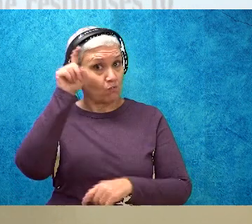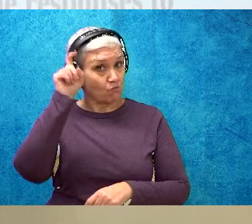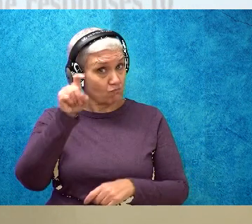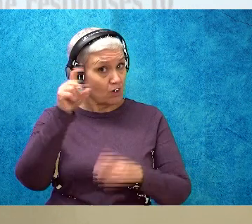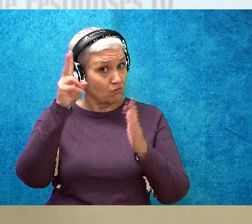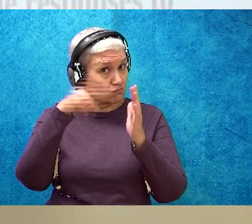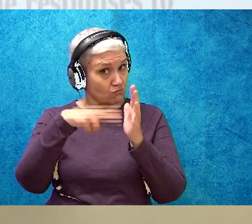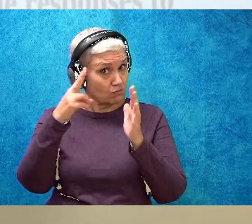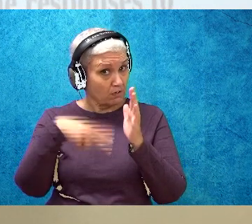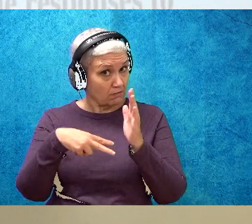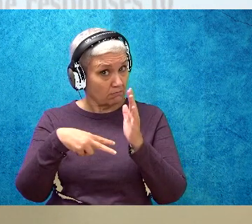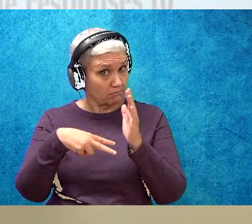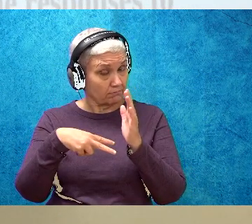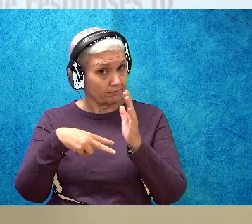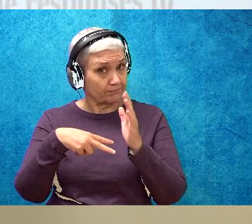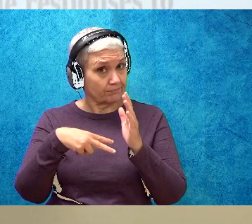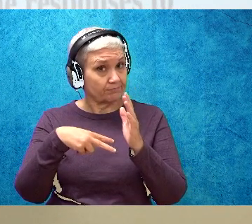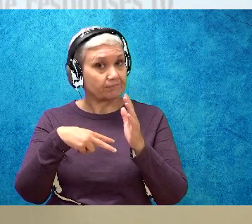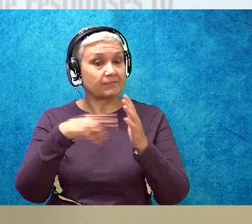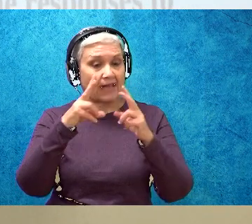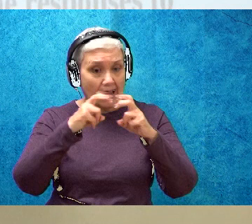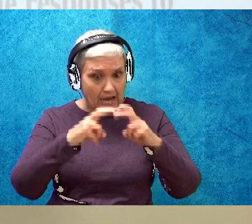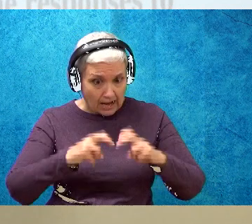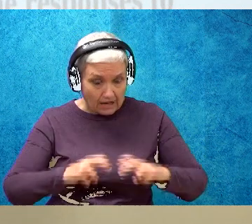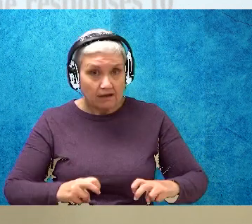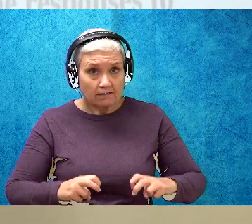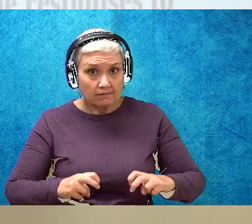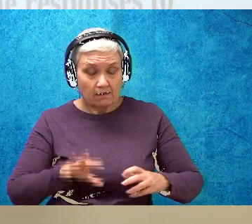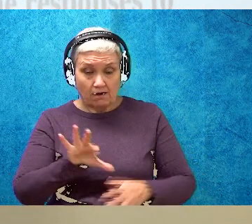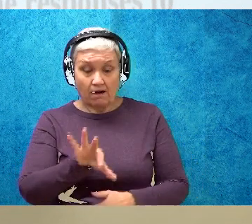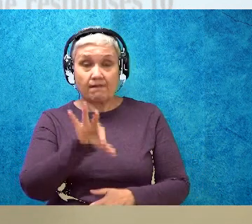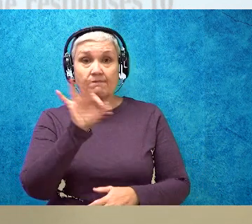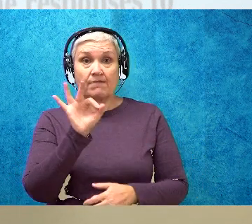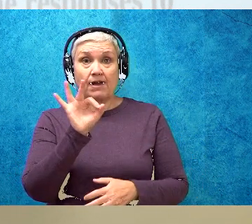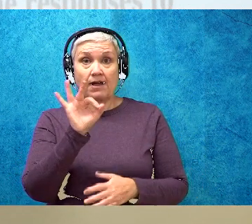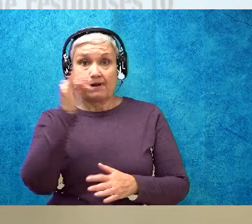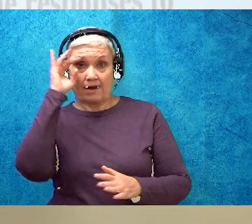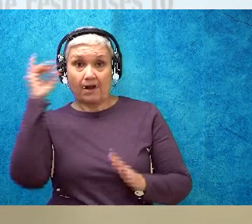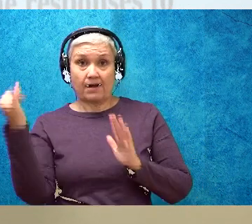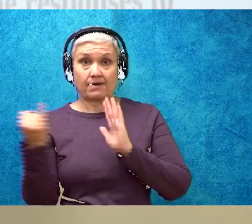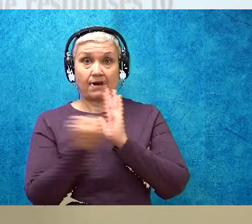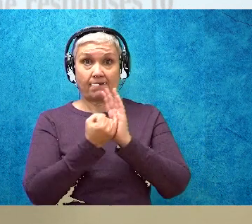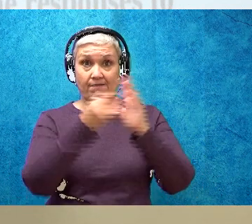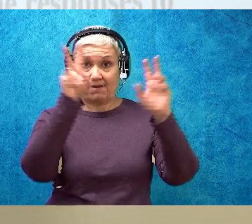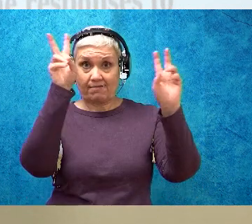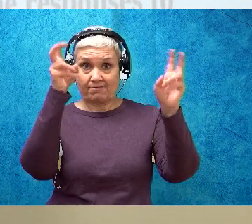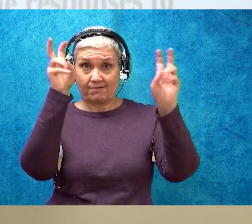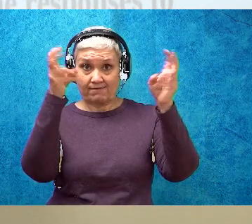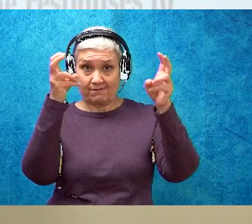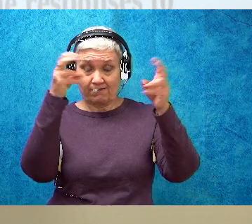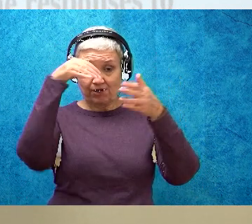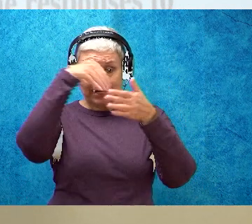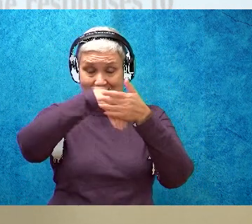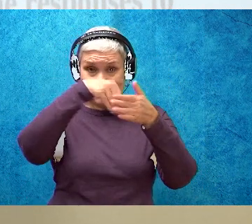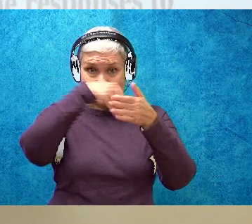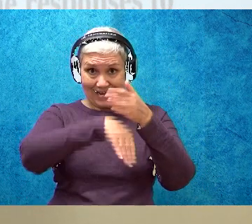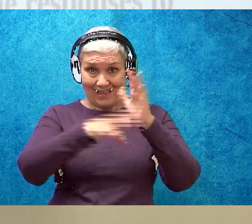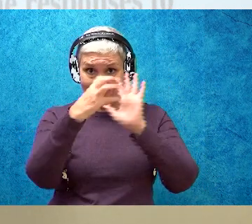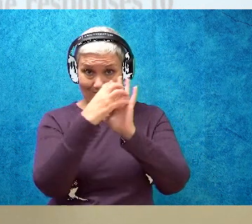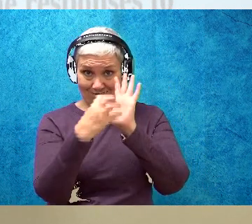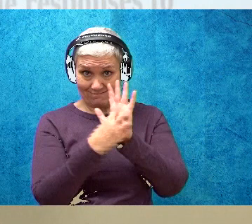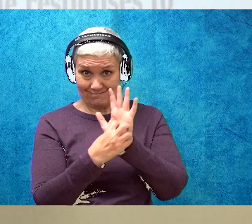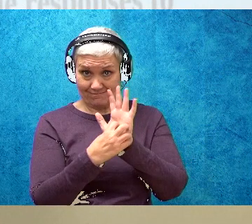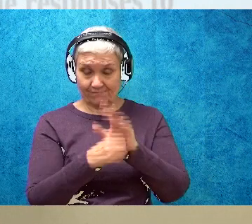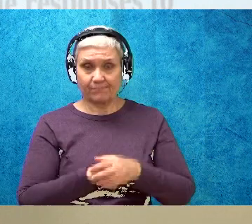to have to read, analyze, find, and identify the themes within the passage. You're going to